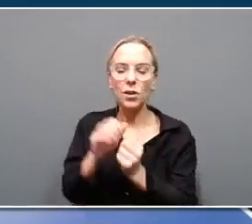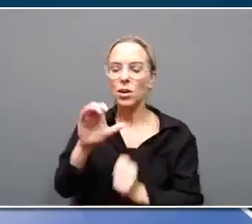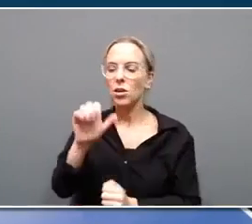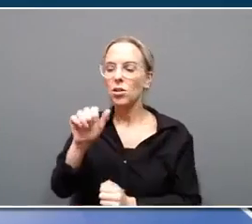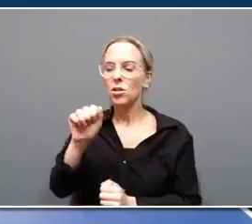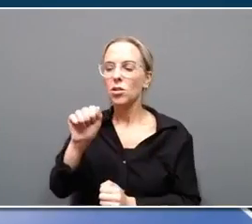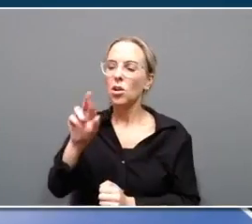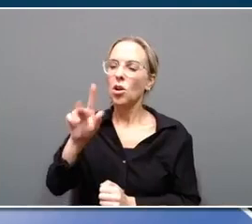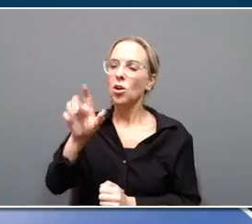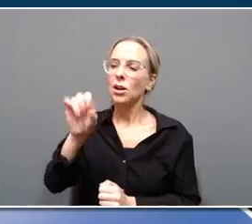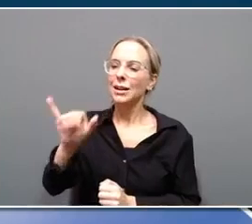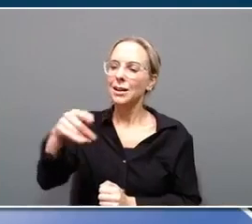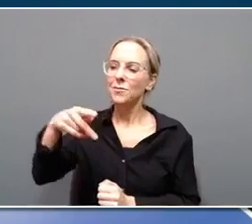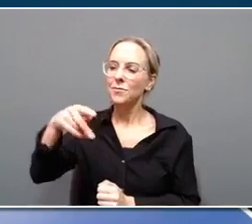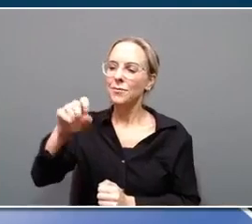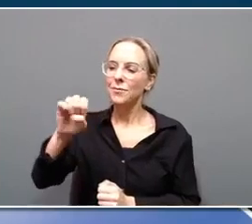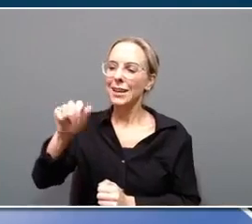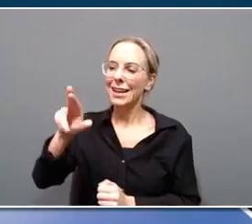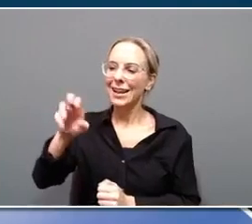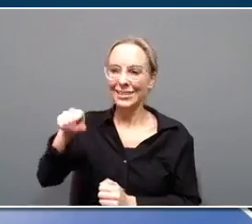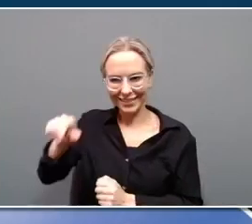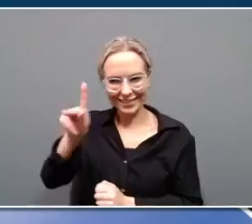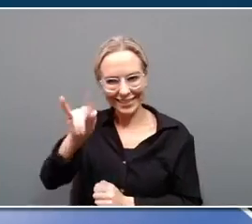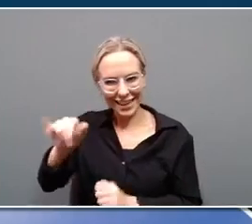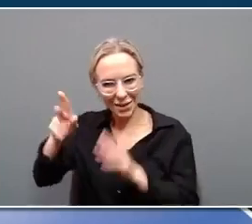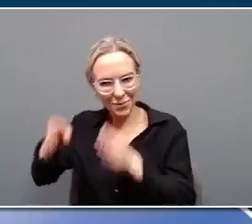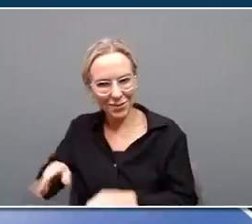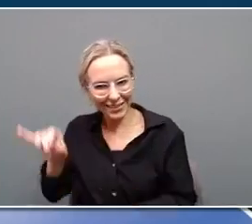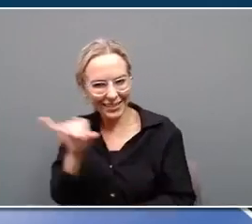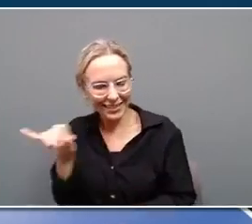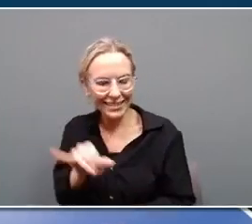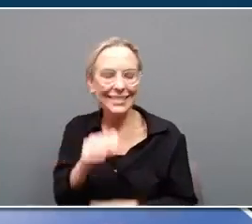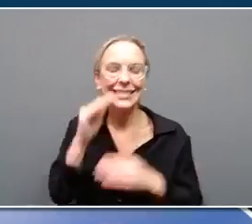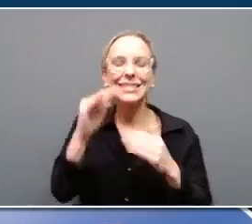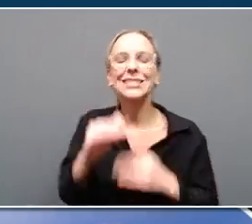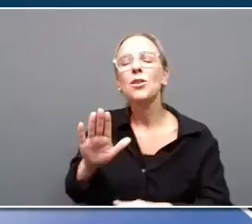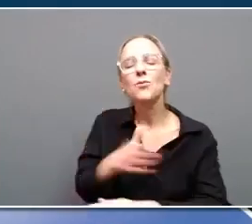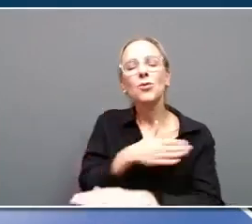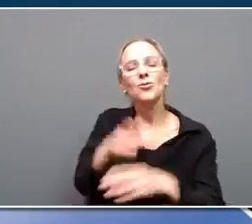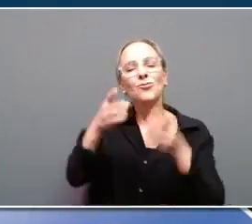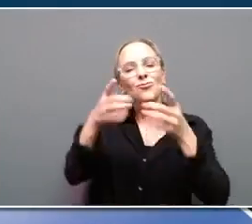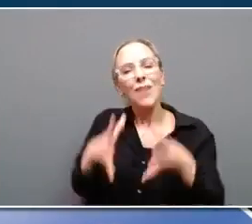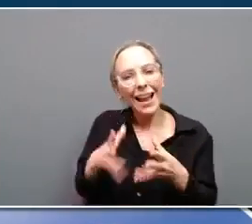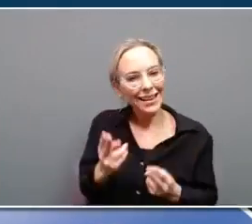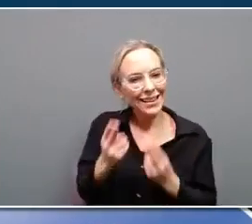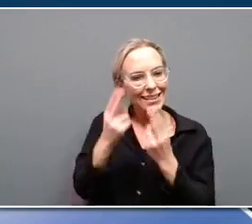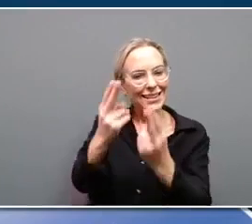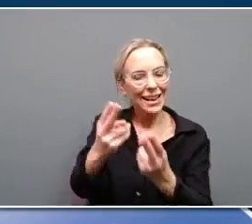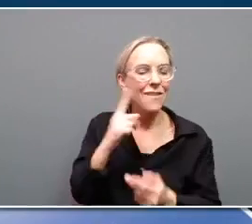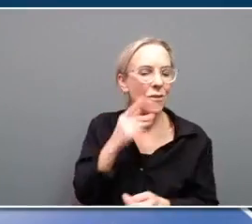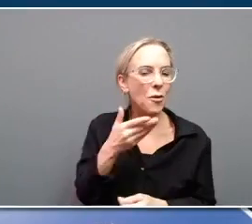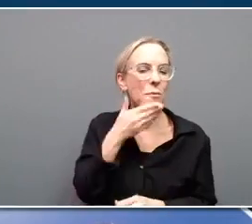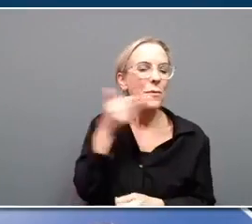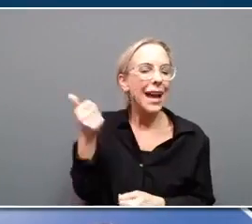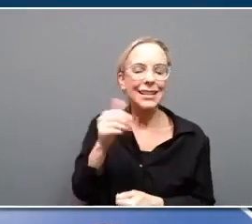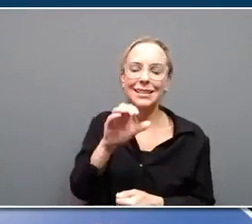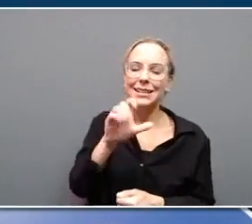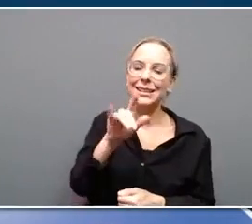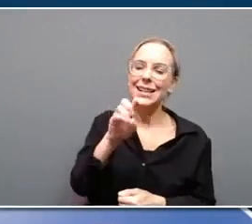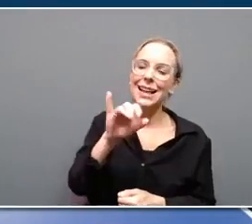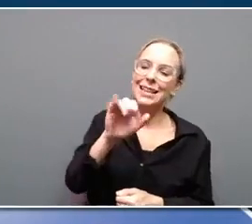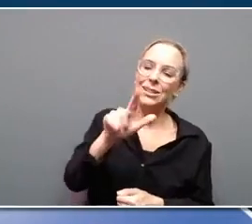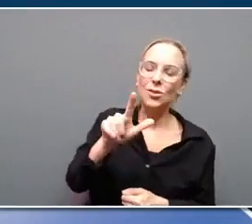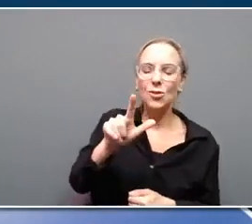another Kentuckian. Louisville Orchestra's music director Teddy Abrams was also nominated for Best Classical Instrumental Solo.